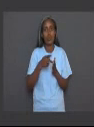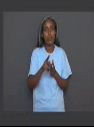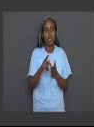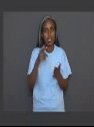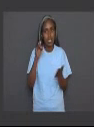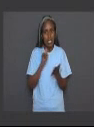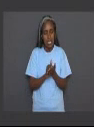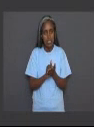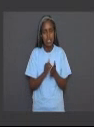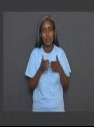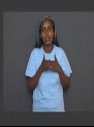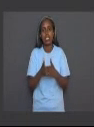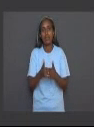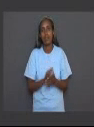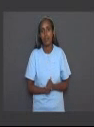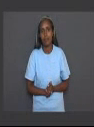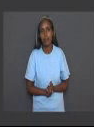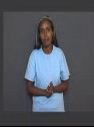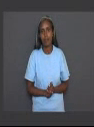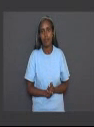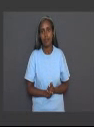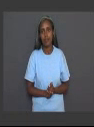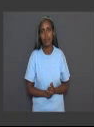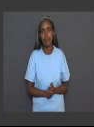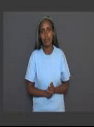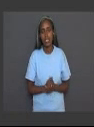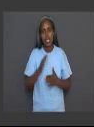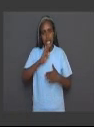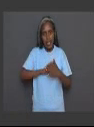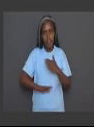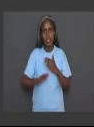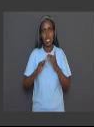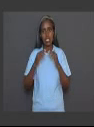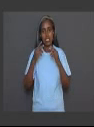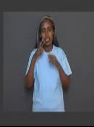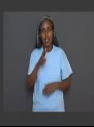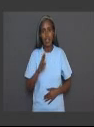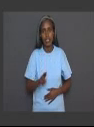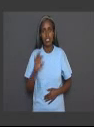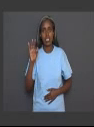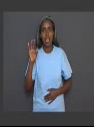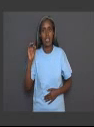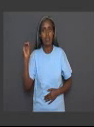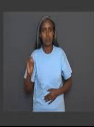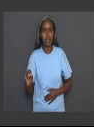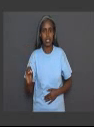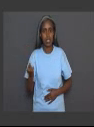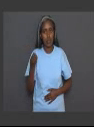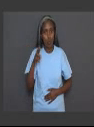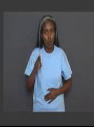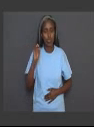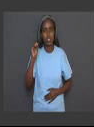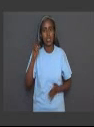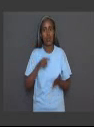that is the principal. The interest rate is 9%, or